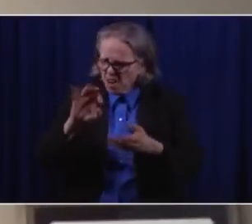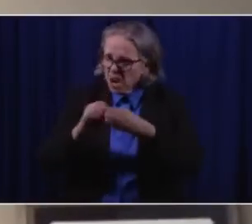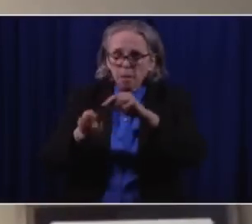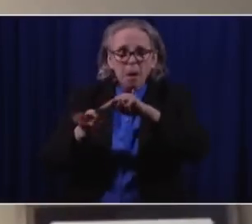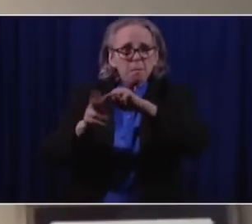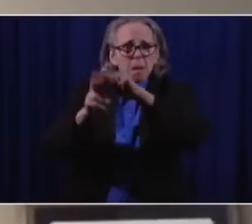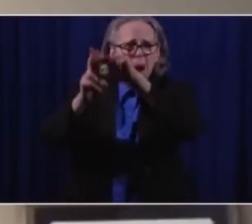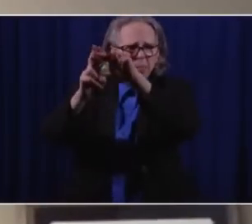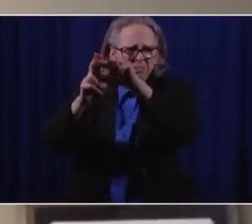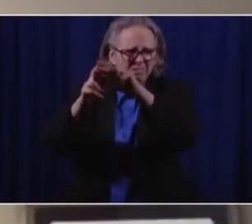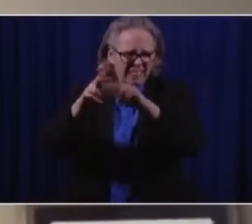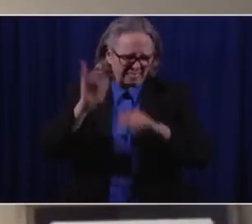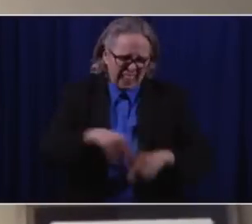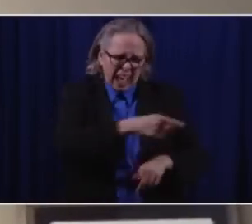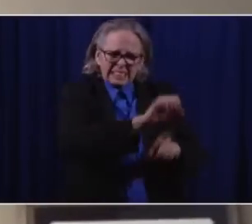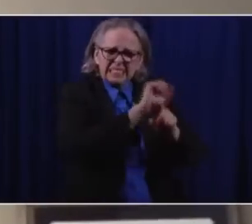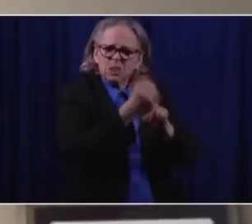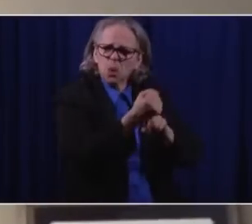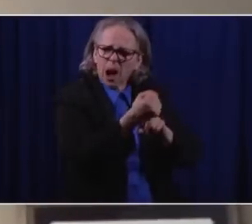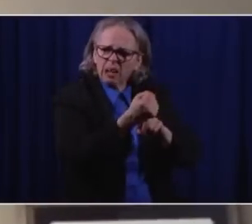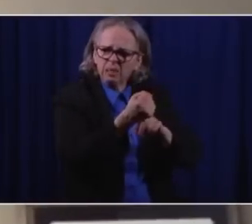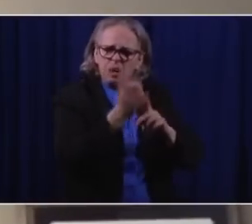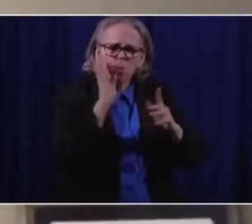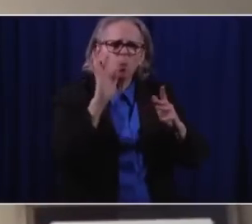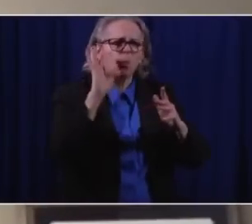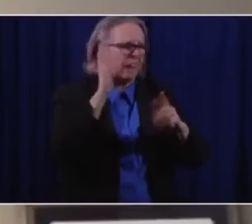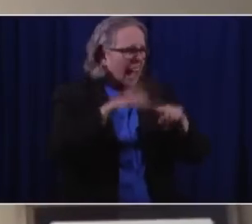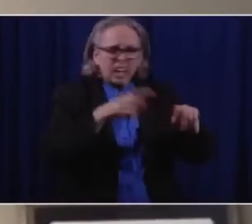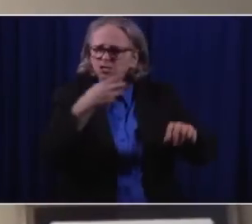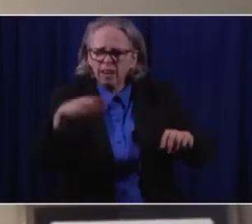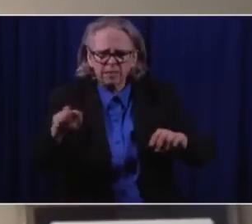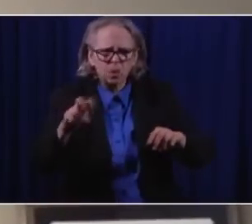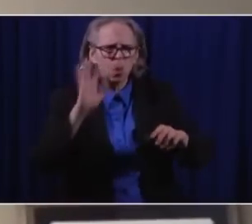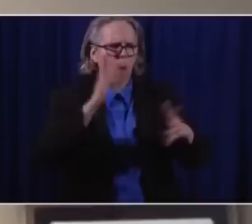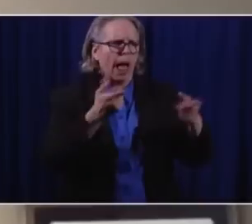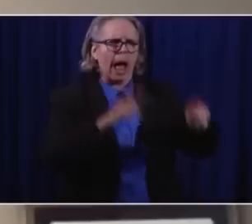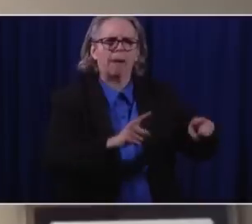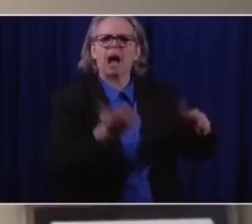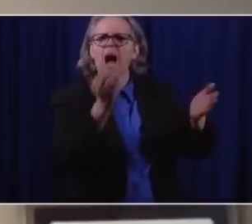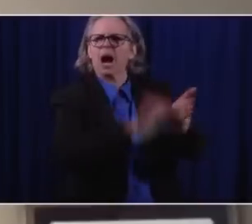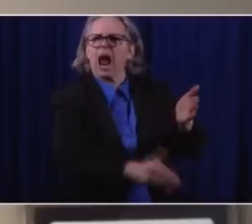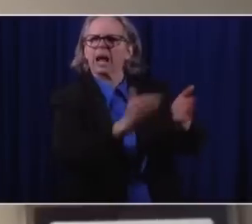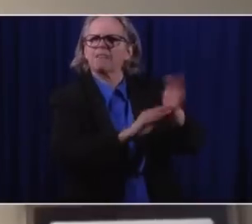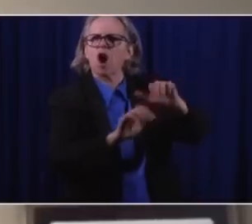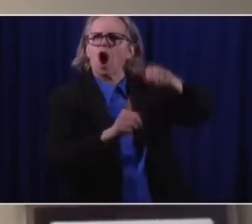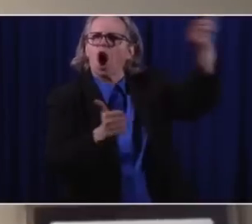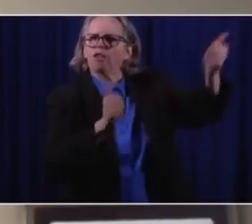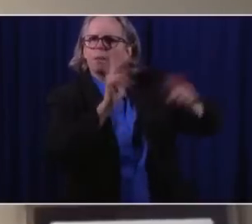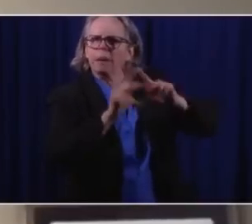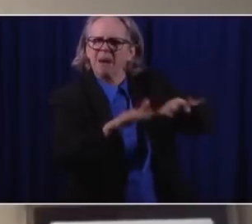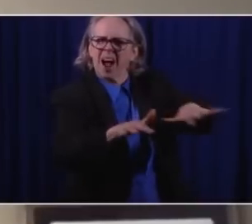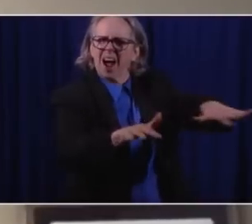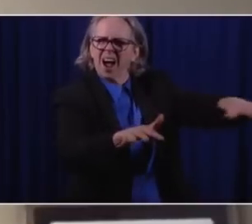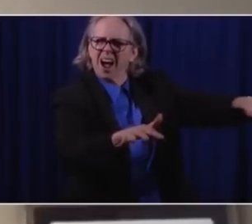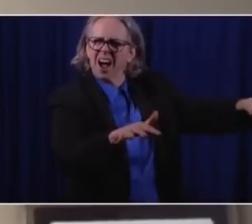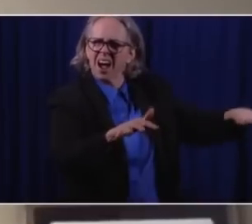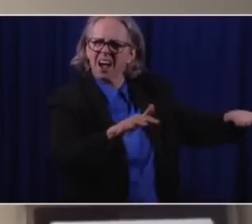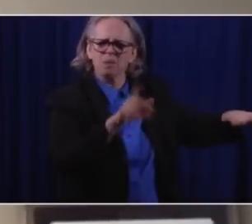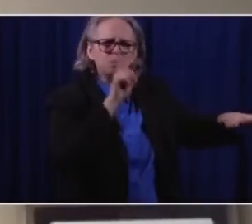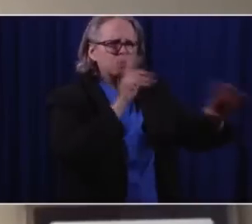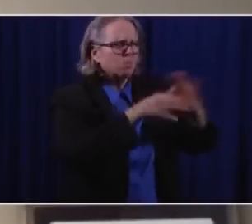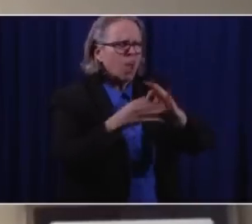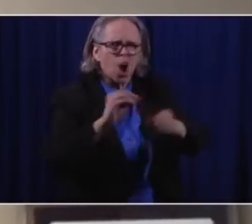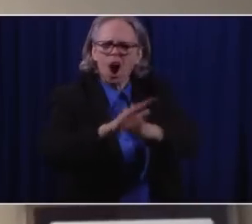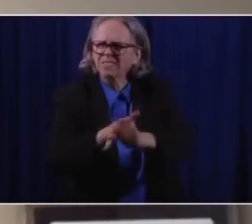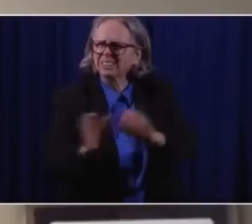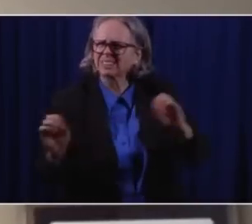same, obviously. The storm surge will continue to grow larger, and COVID will have to become an even greater focus of all healthcare